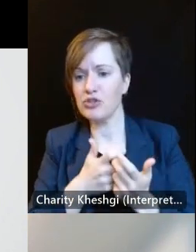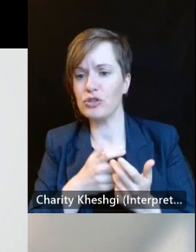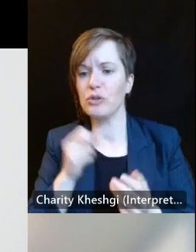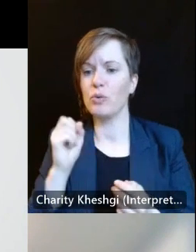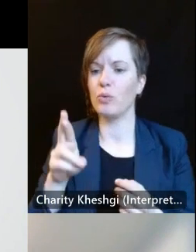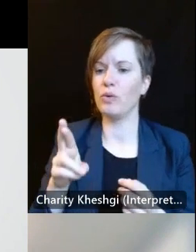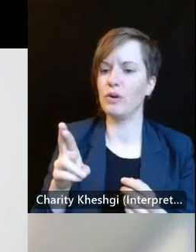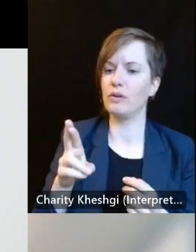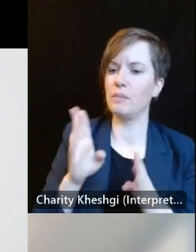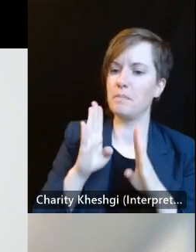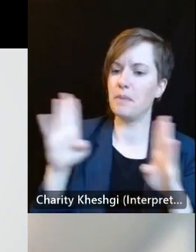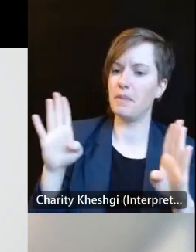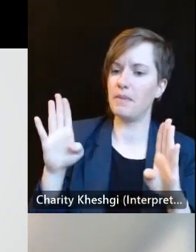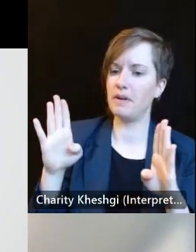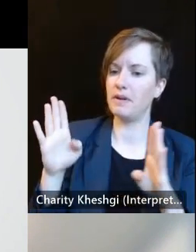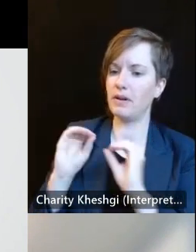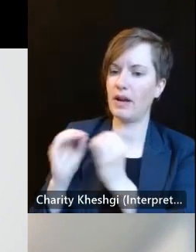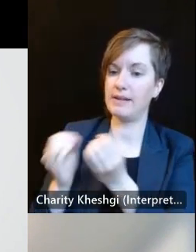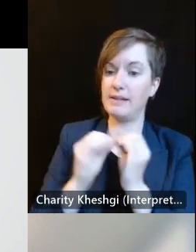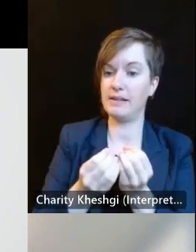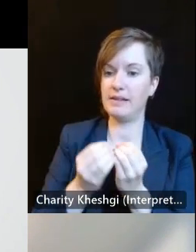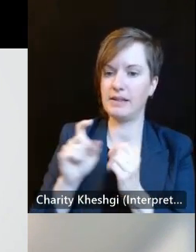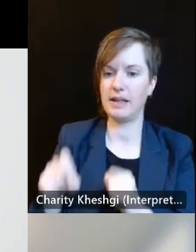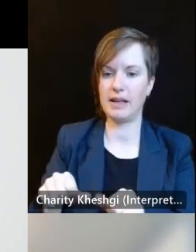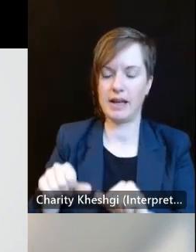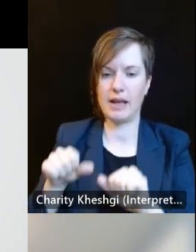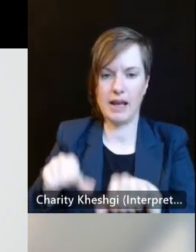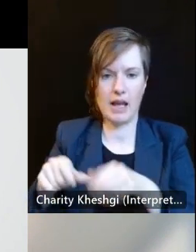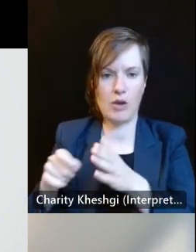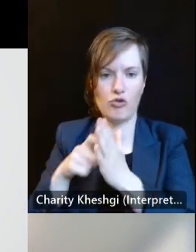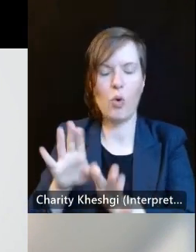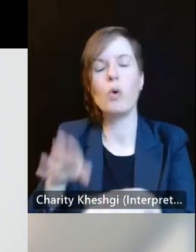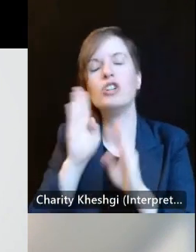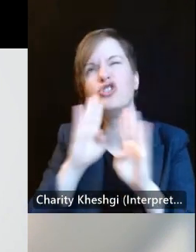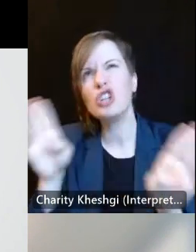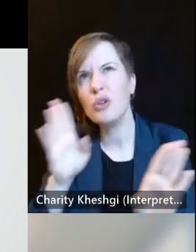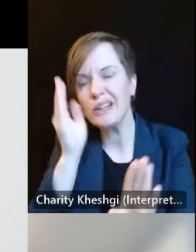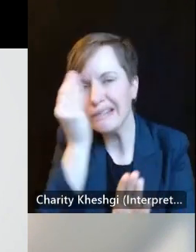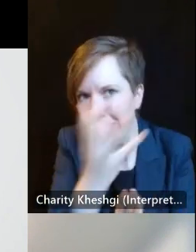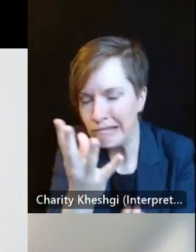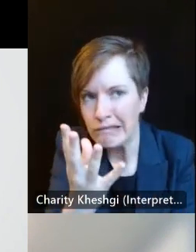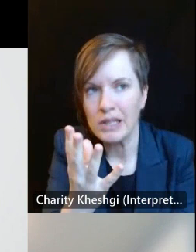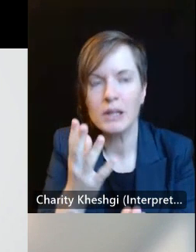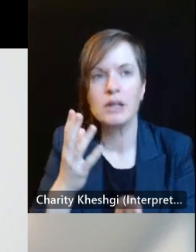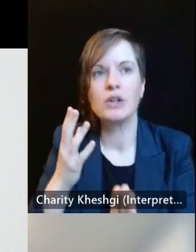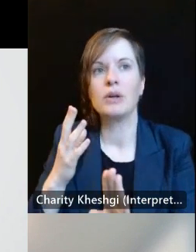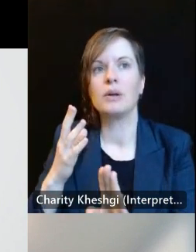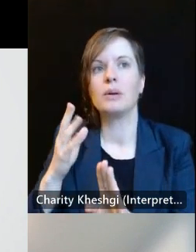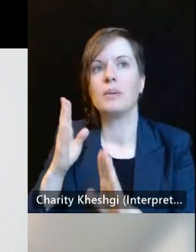and in fact, I'll just state it, generally speaking, public entities and public accommodations cannot